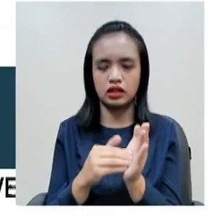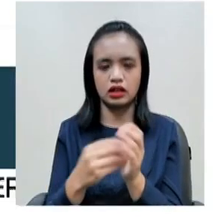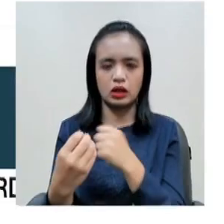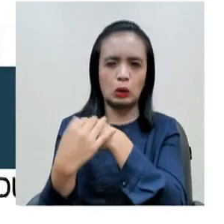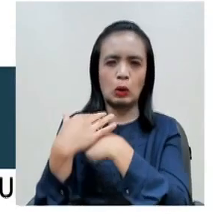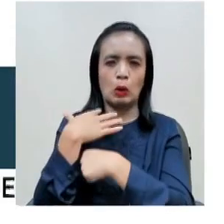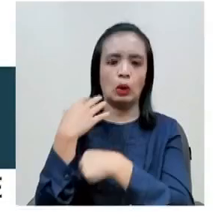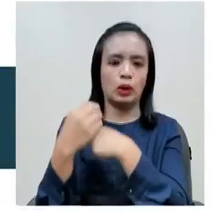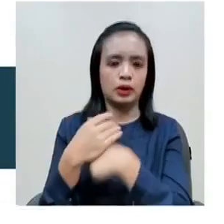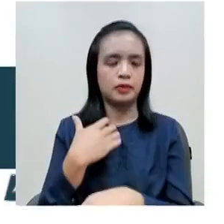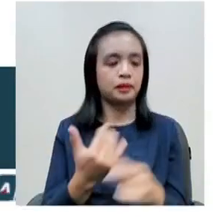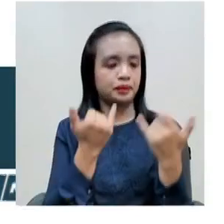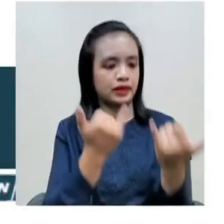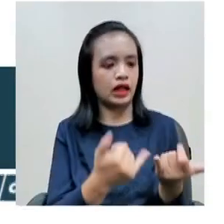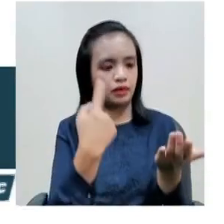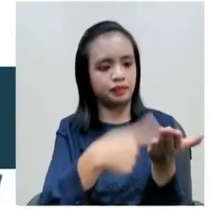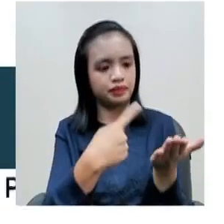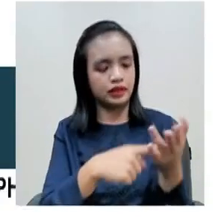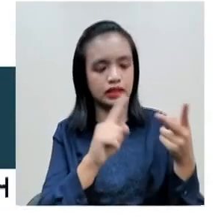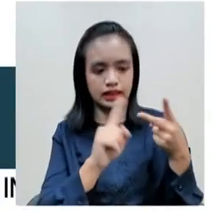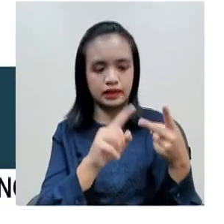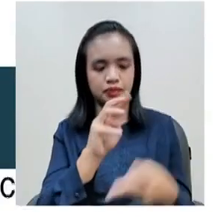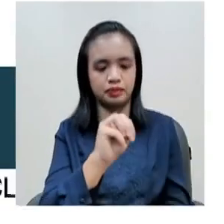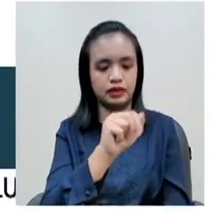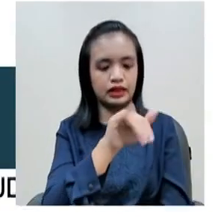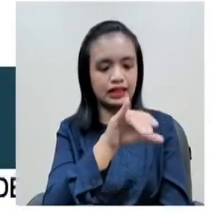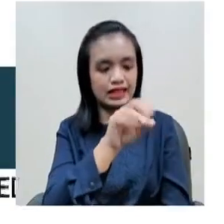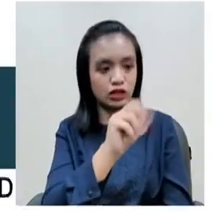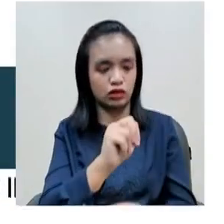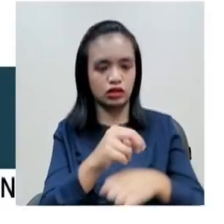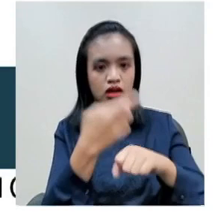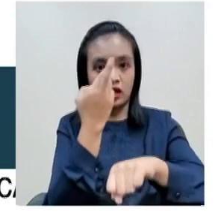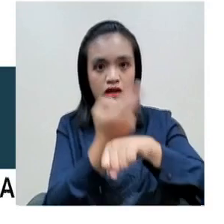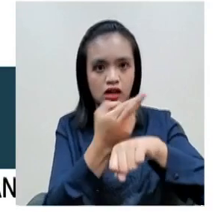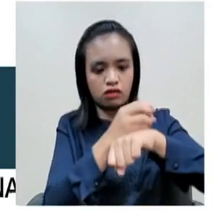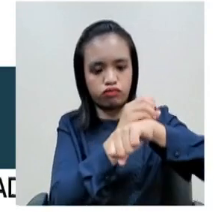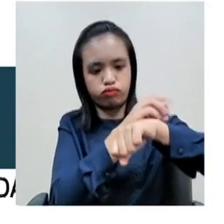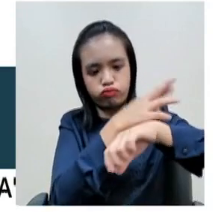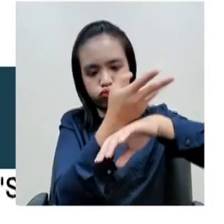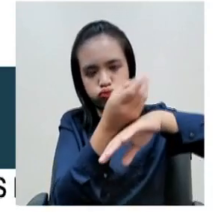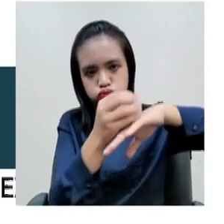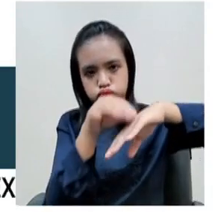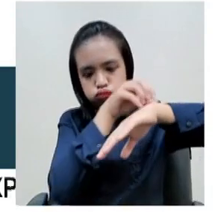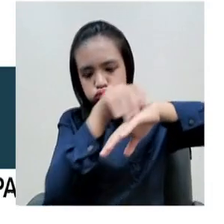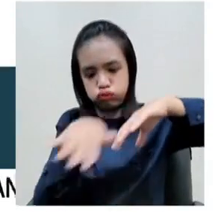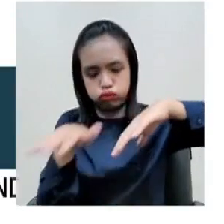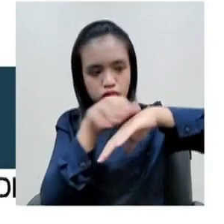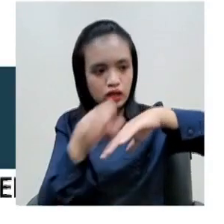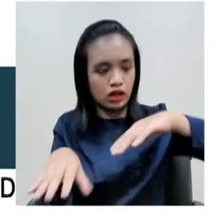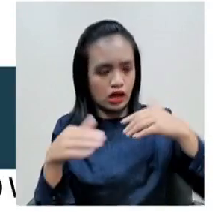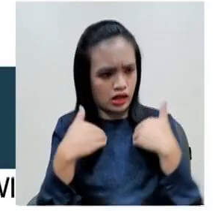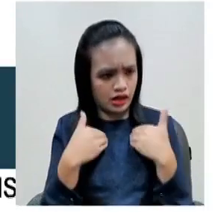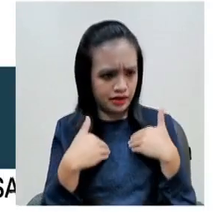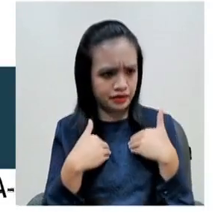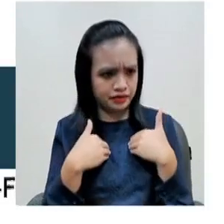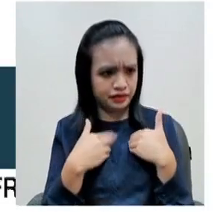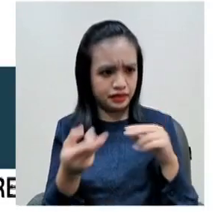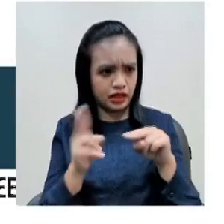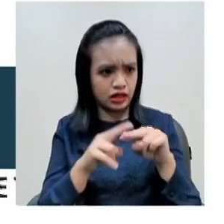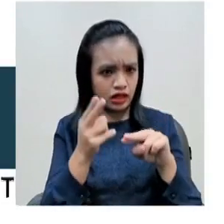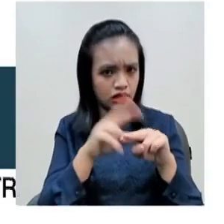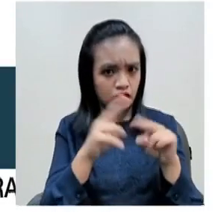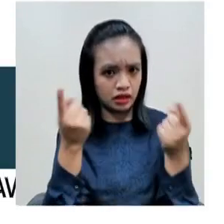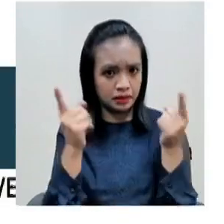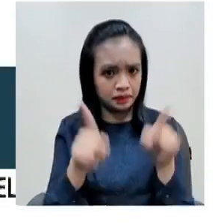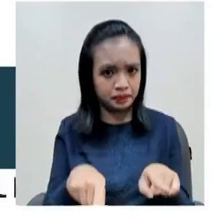Okay, let's talk about Mayon volcano now. The rockfall events, is there a frequency increase in these incidents as you've noted?